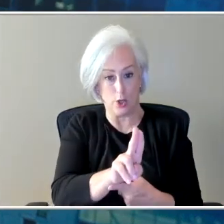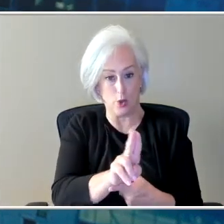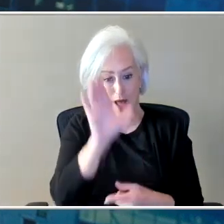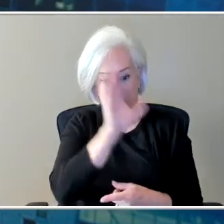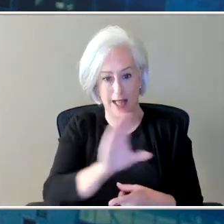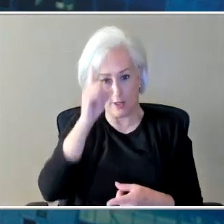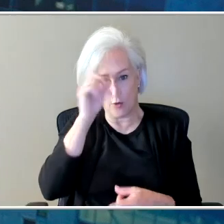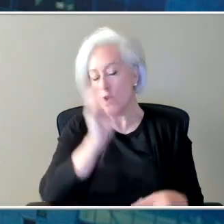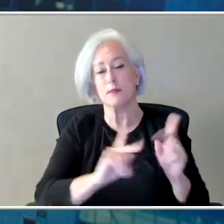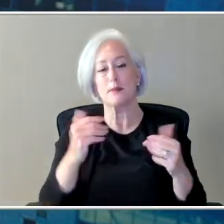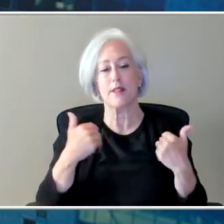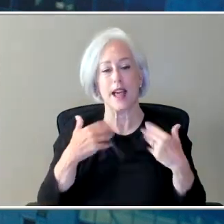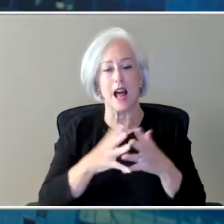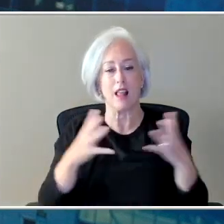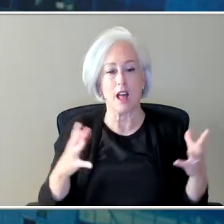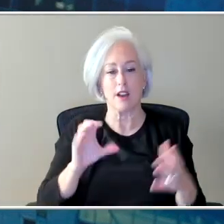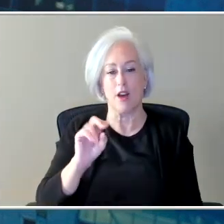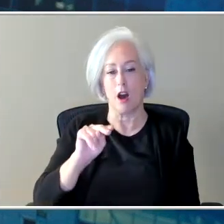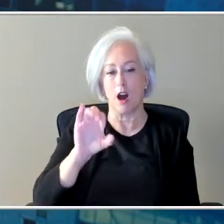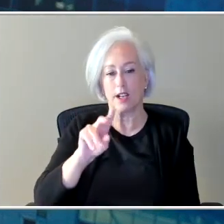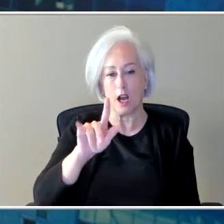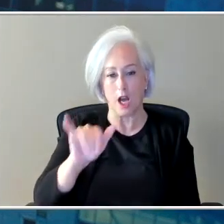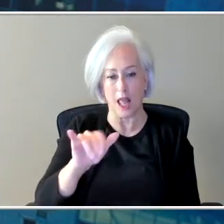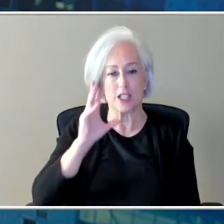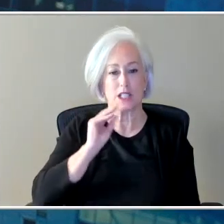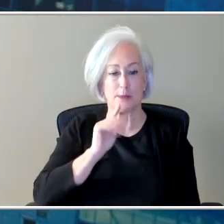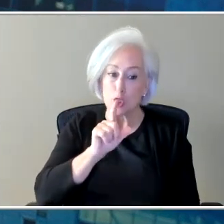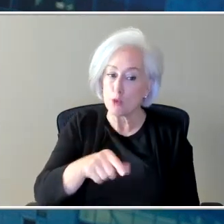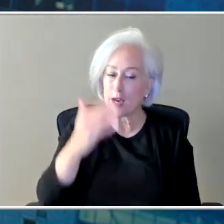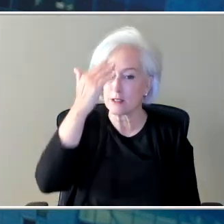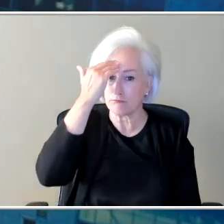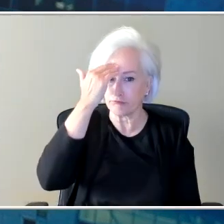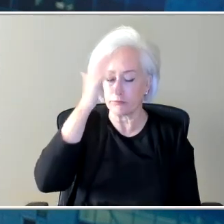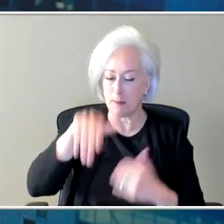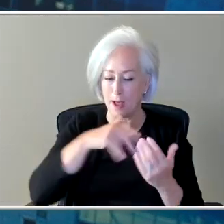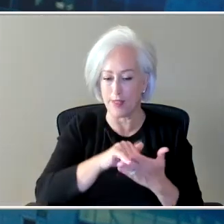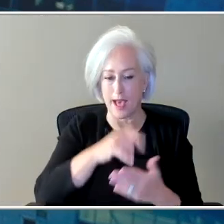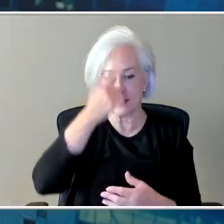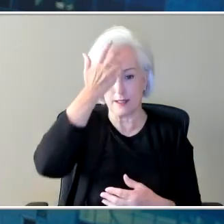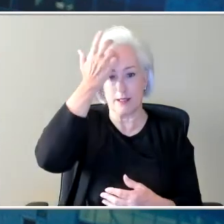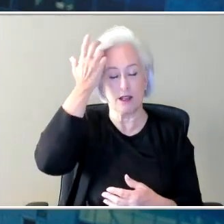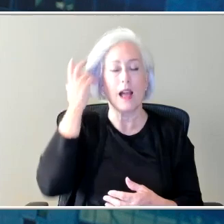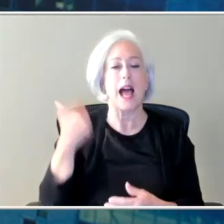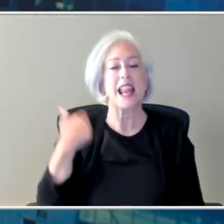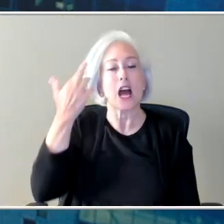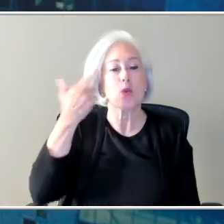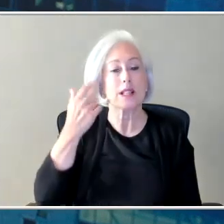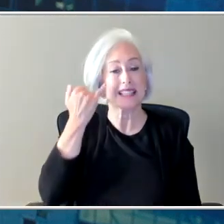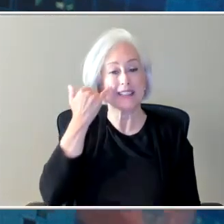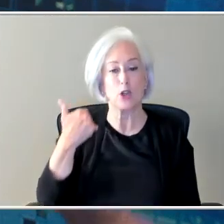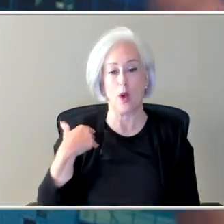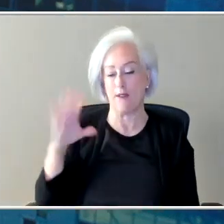lot of oncology experience, because you do have to have that expertise. But then I realized if you've got that case management where you can